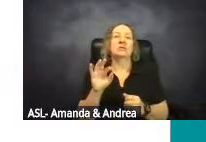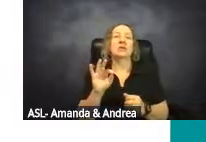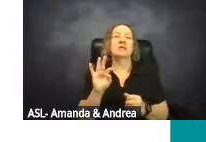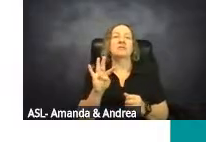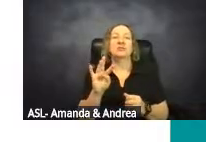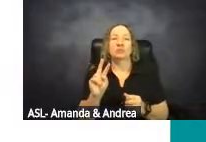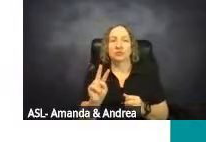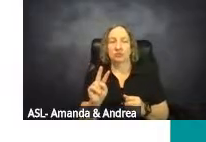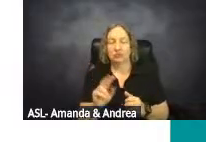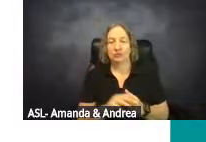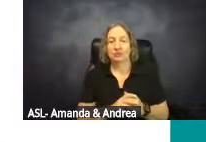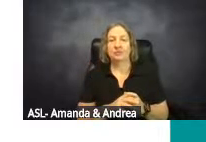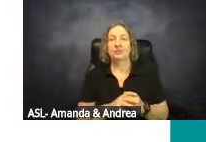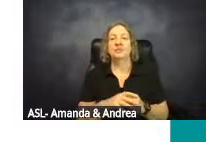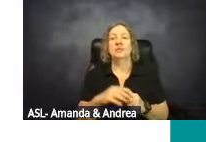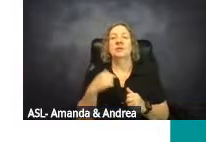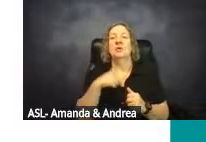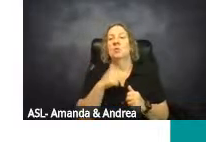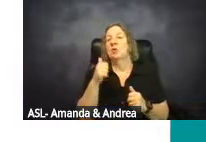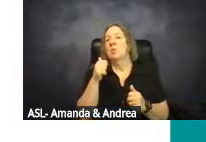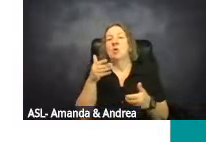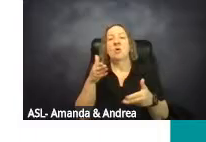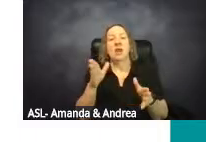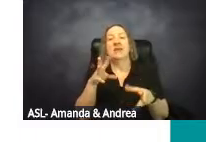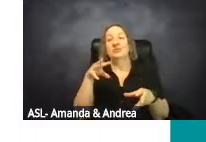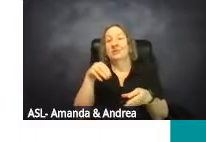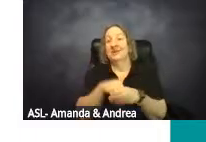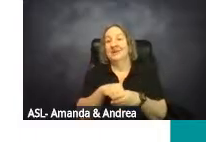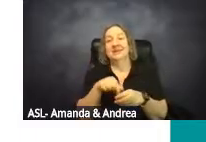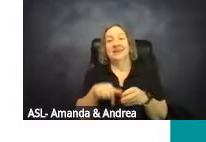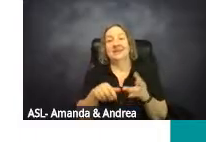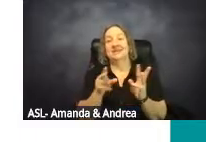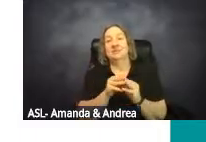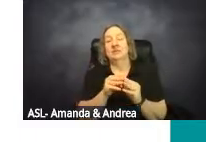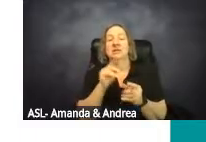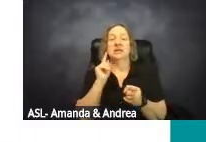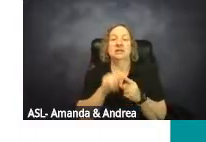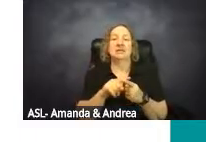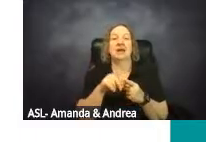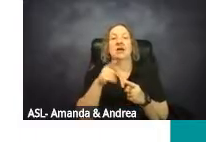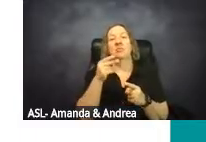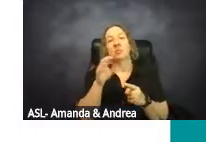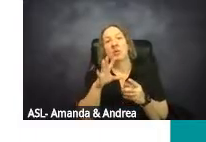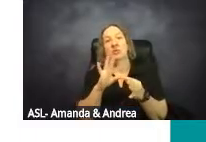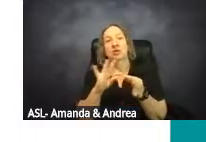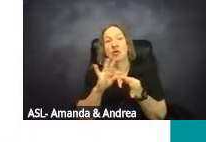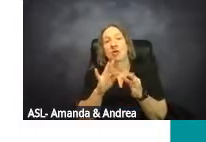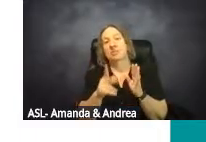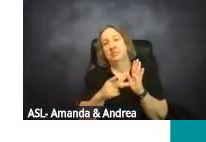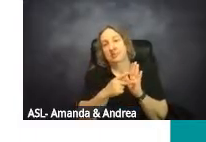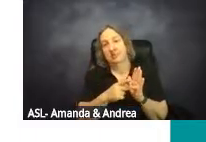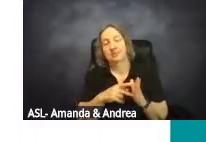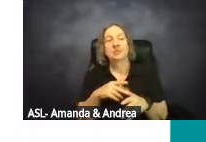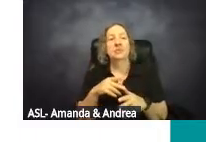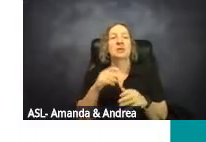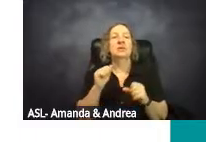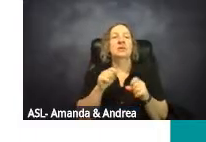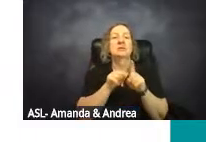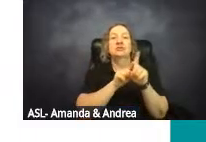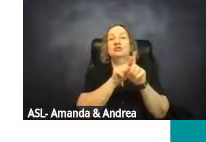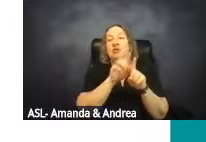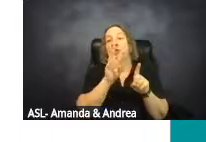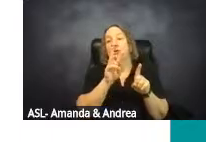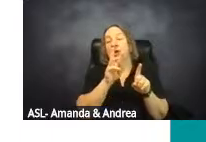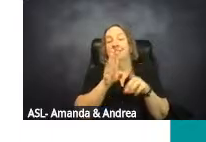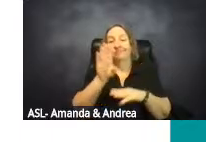701942. We won't admit you into the meeting until the public comment period. Go ahead and dial *9 to